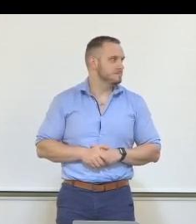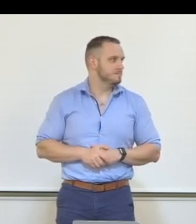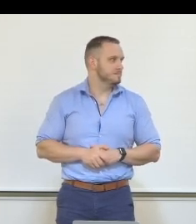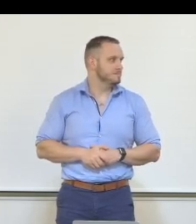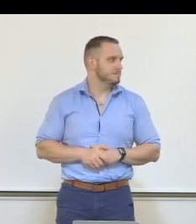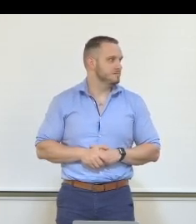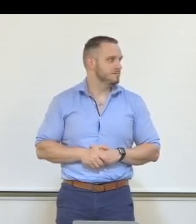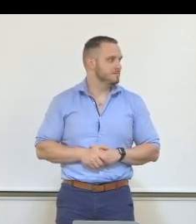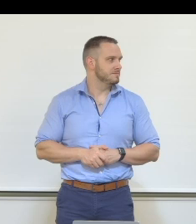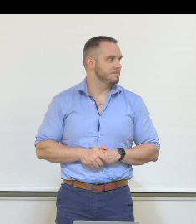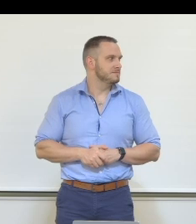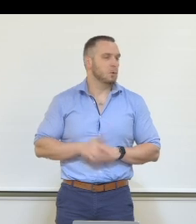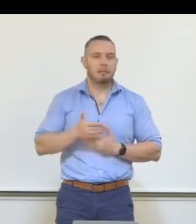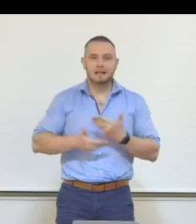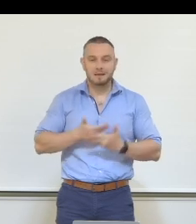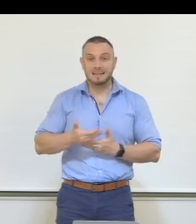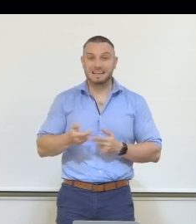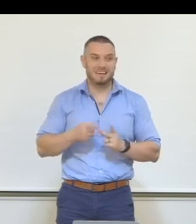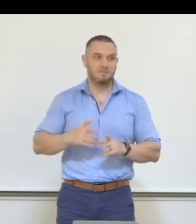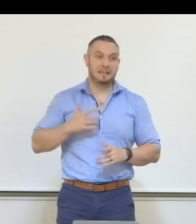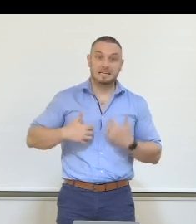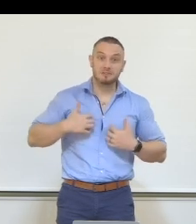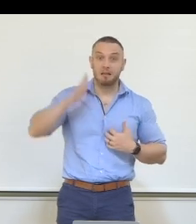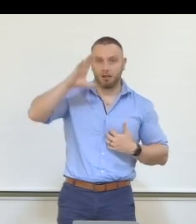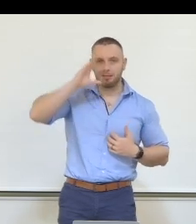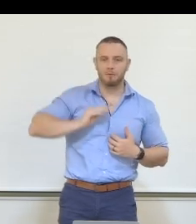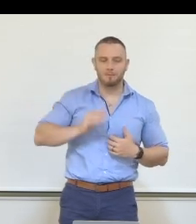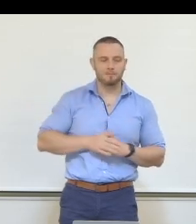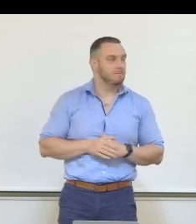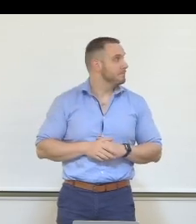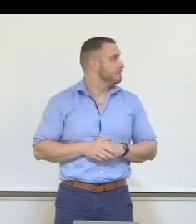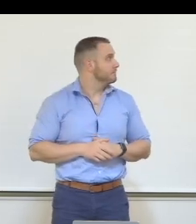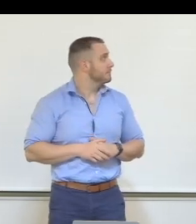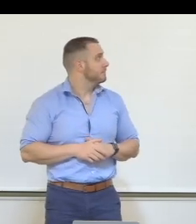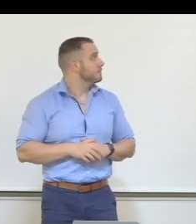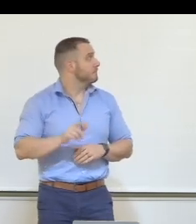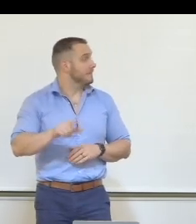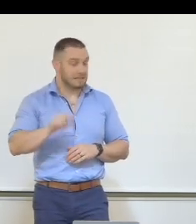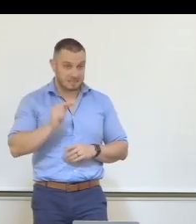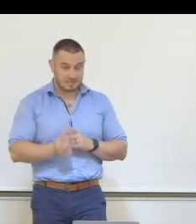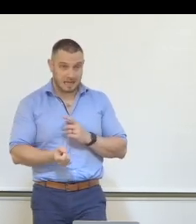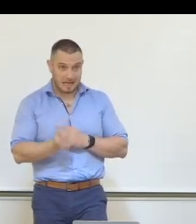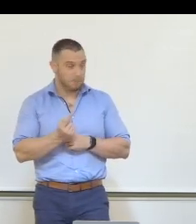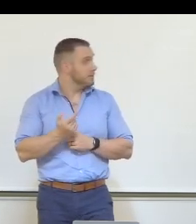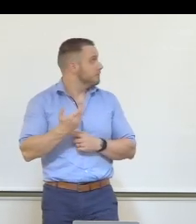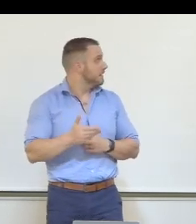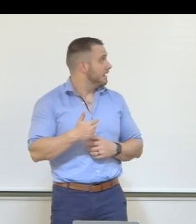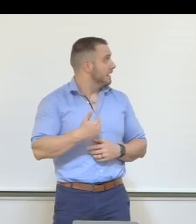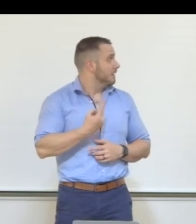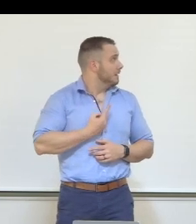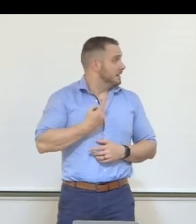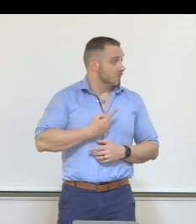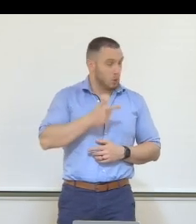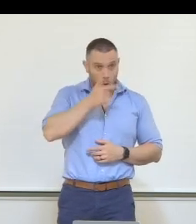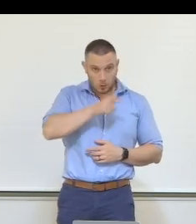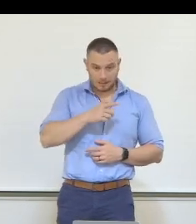don't hesitate to come back to anything that you found interesting. Selection happened. I was lucky enough to be